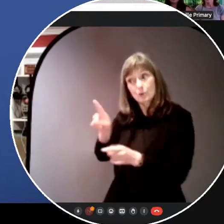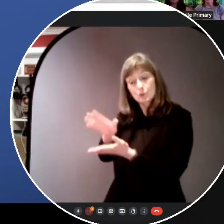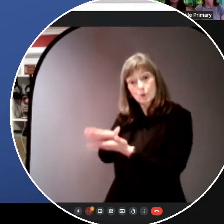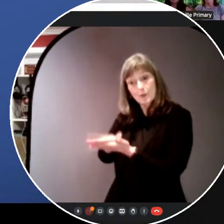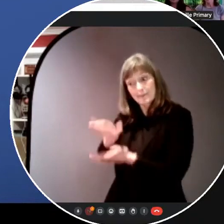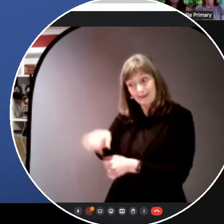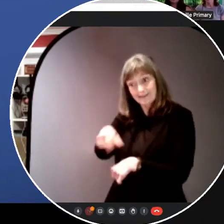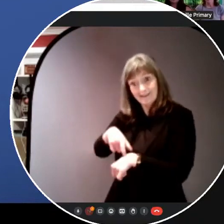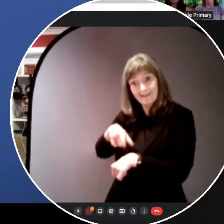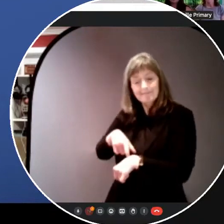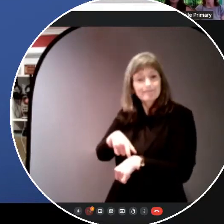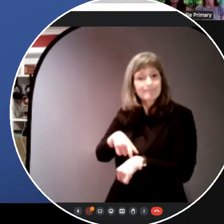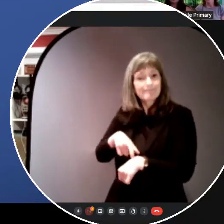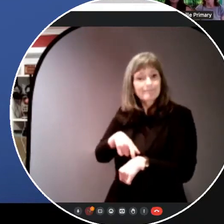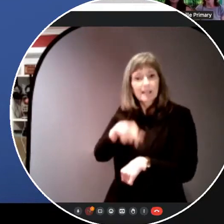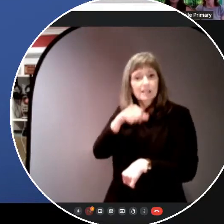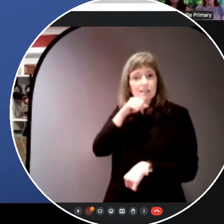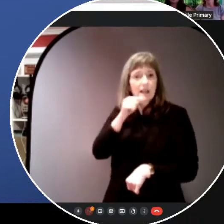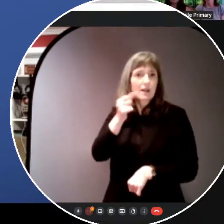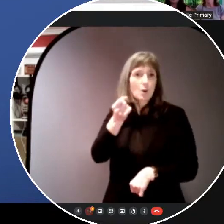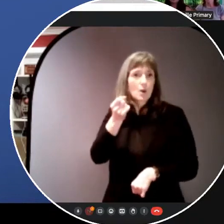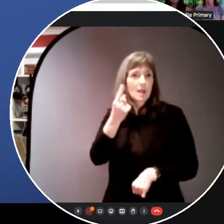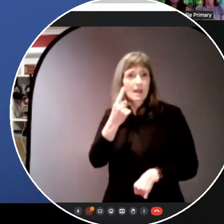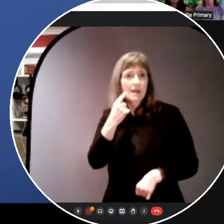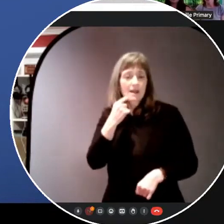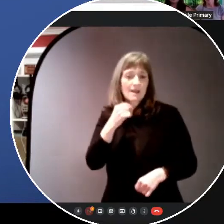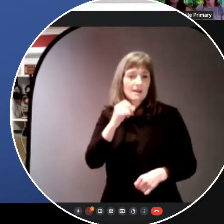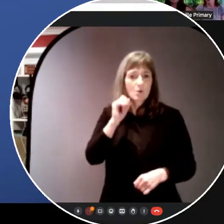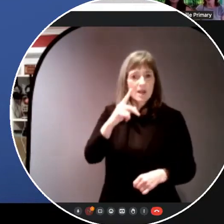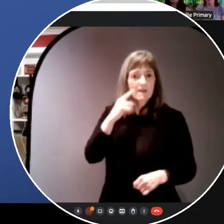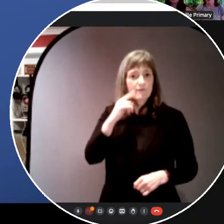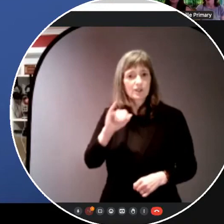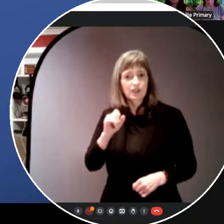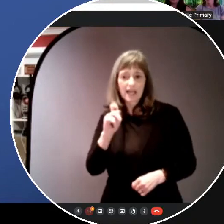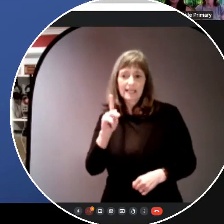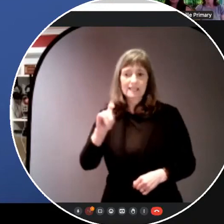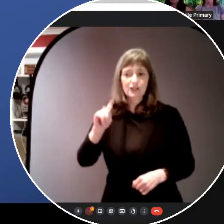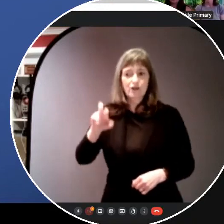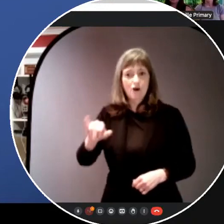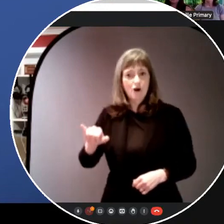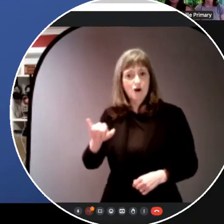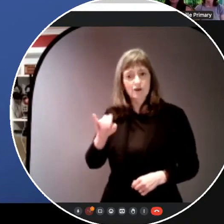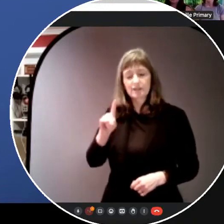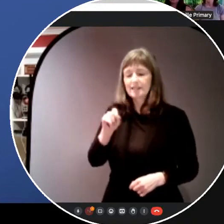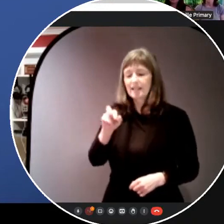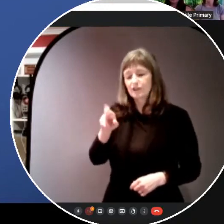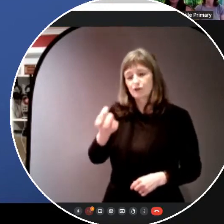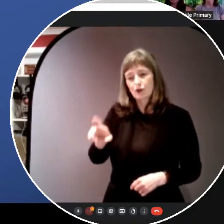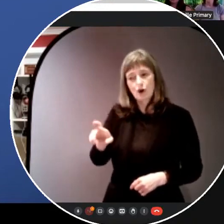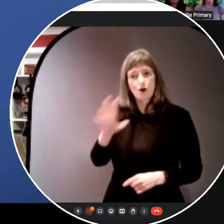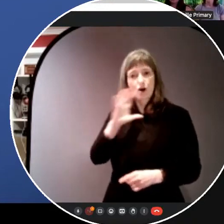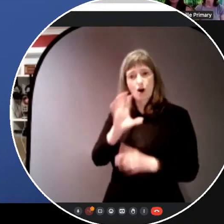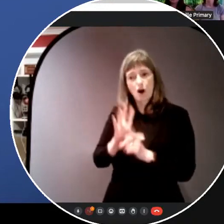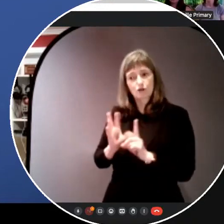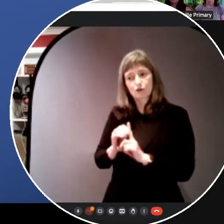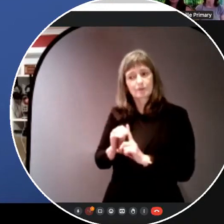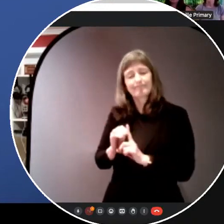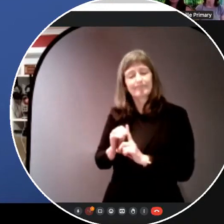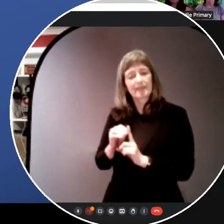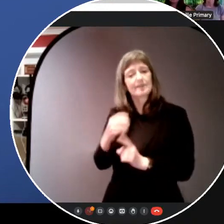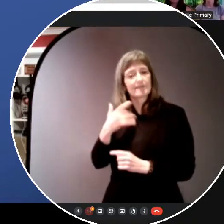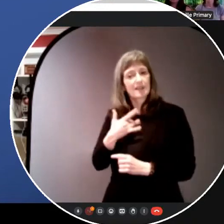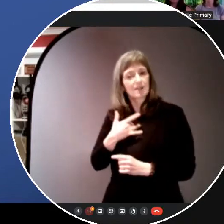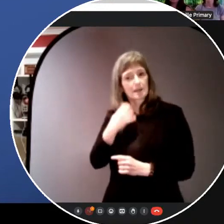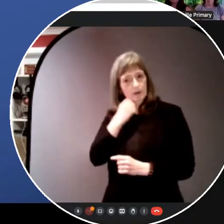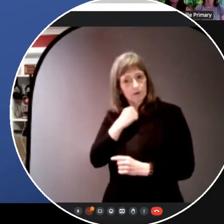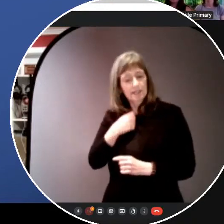not okay to be who you were. It was not okay to be a Jack guitar, to celebrate that culture that they were. So I spent most of my adult life, since I was